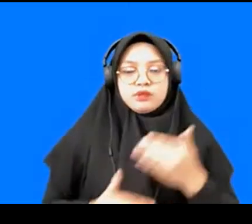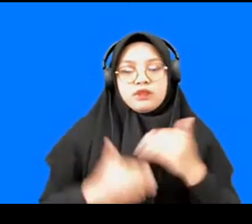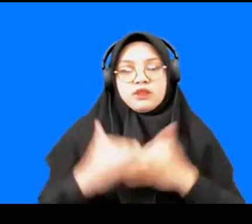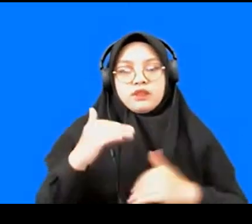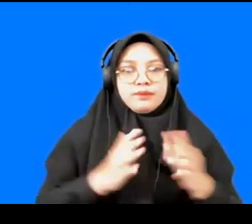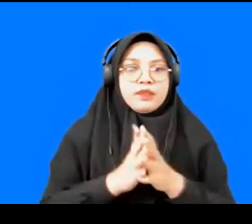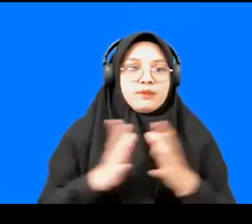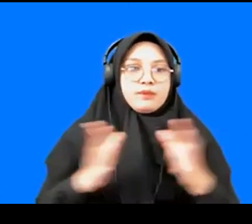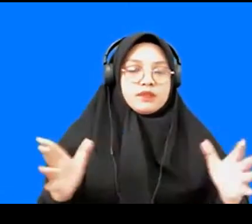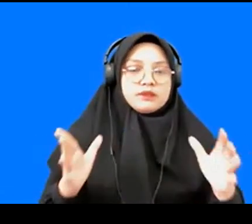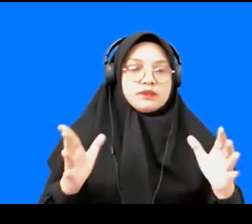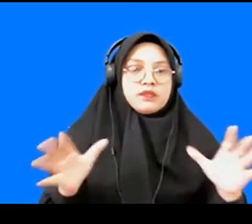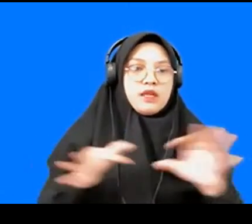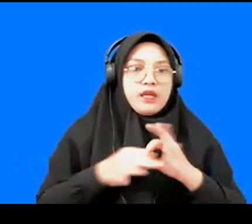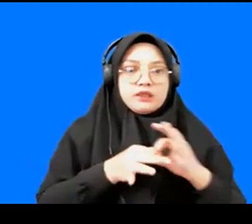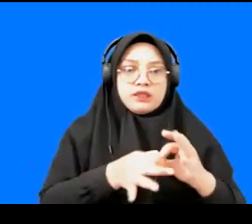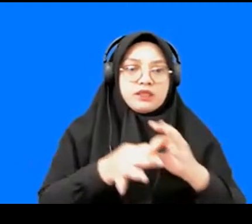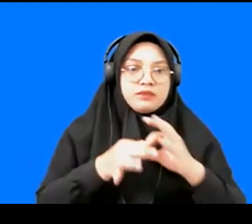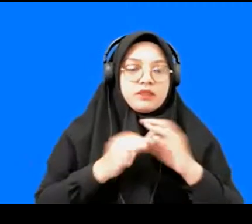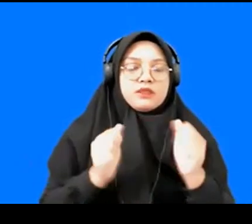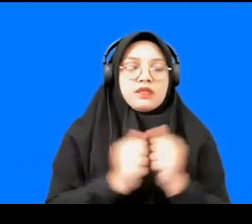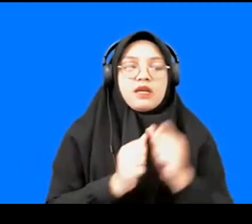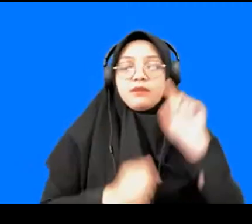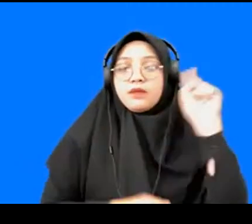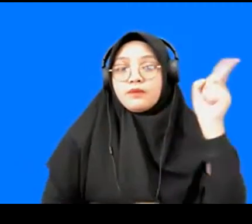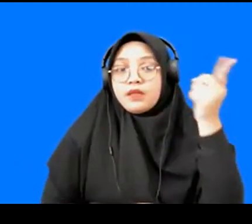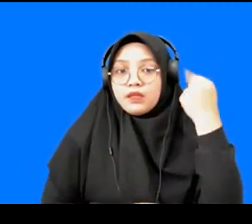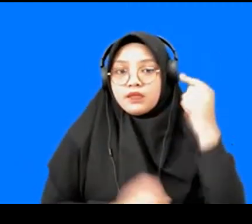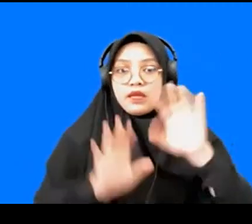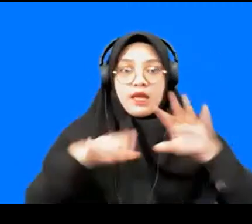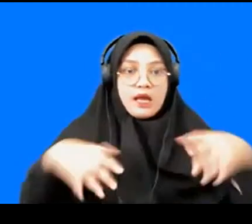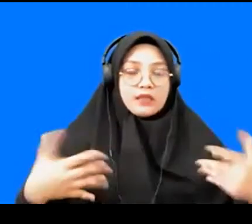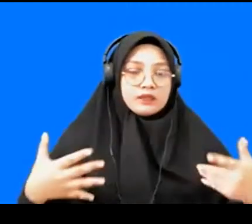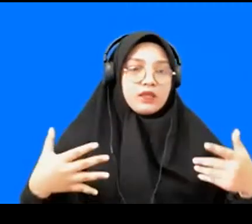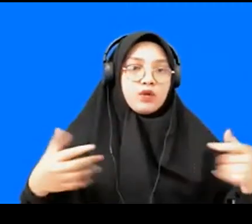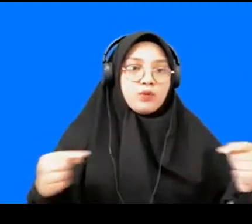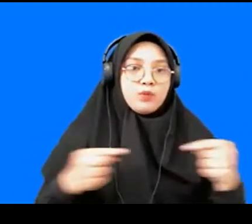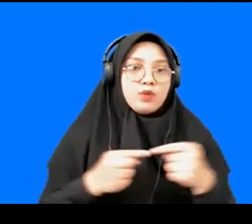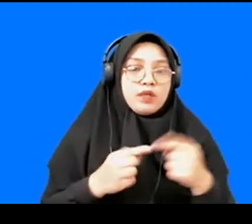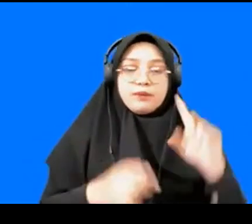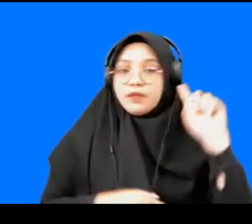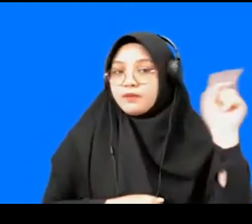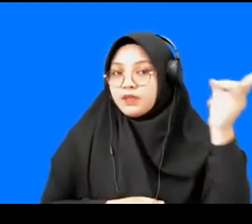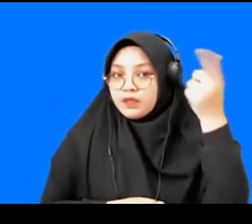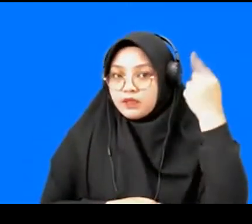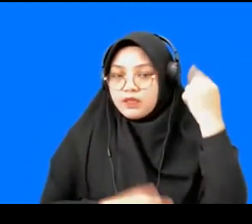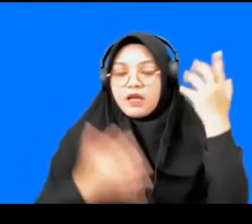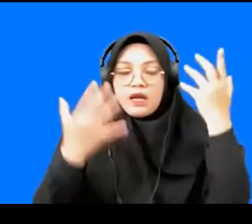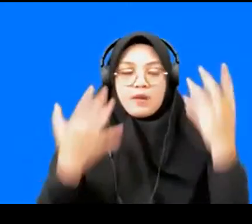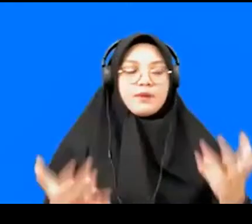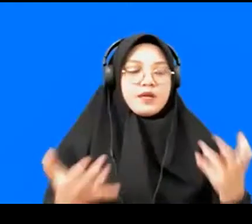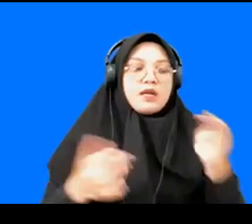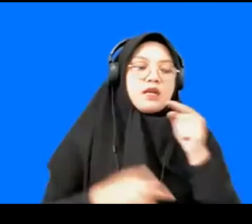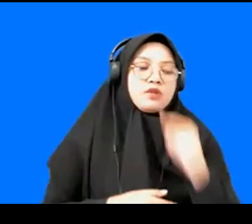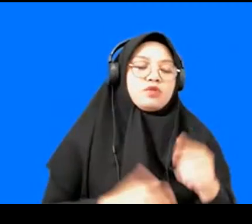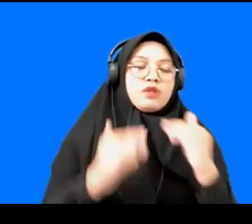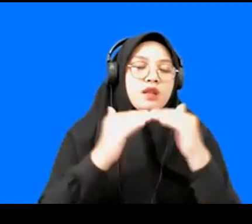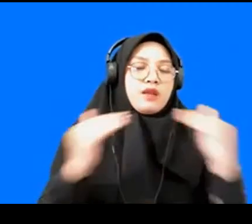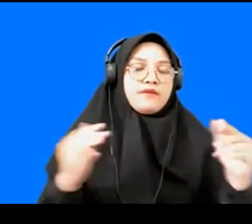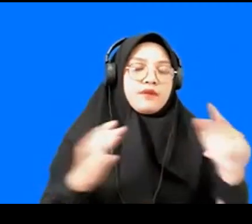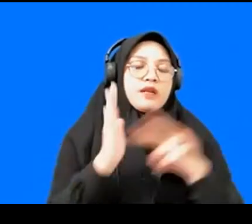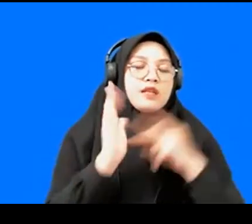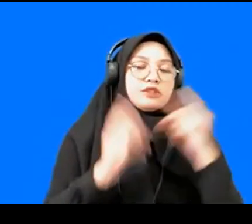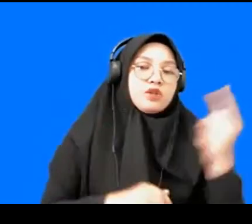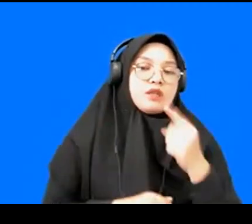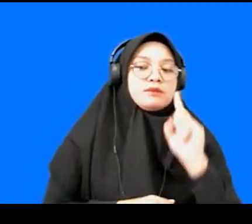they be federal, either they be local, either they be the national government. Because even the local government in Nepal, we have a three